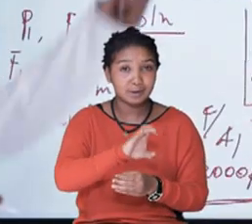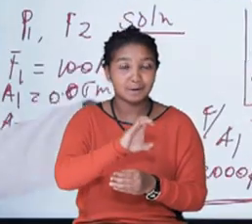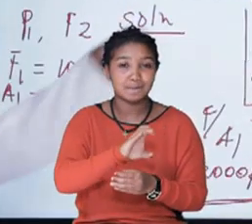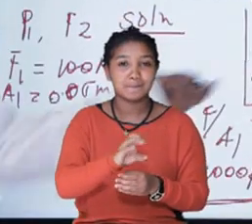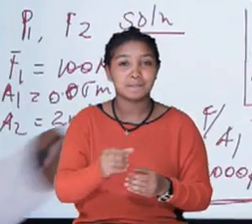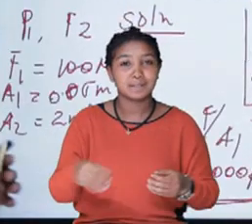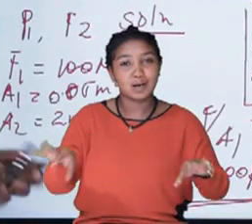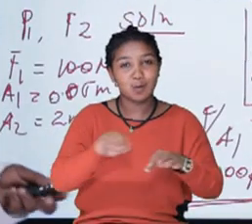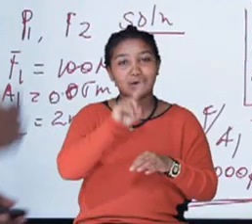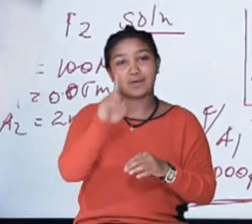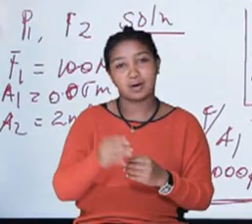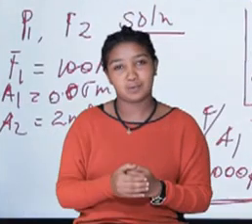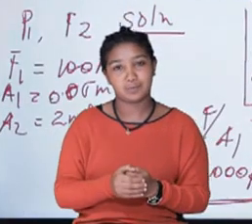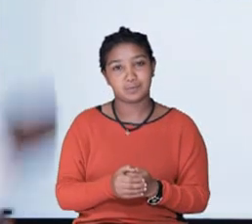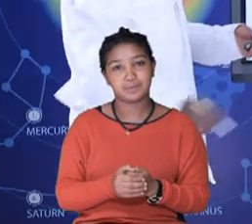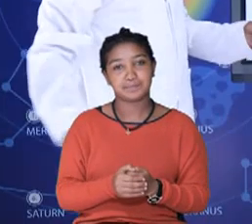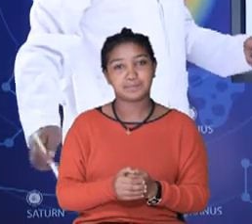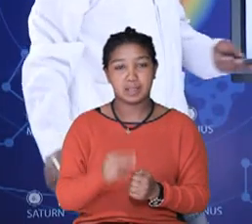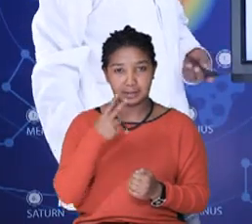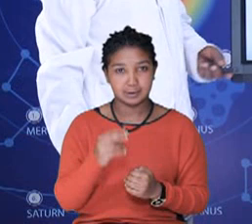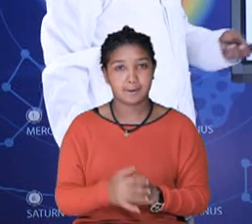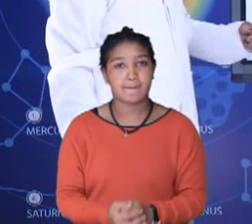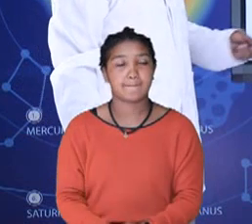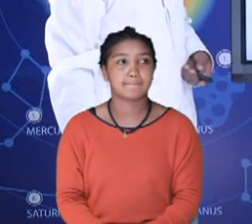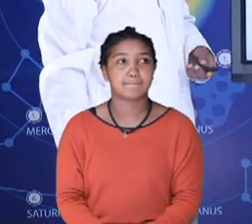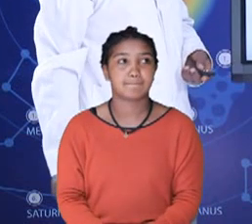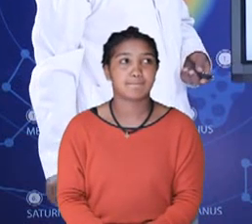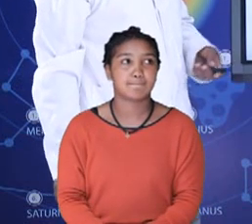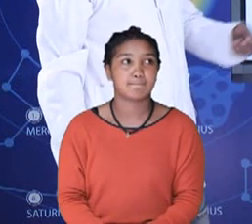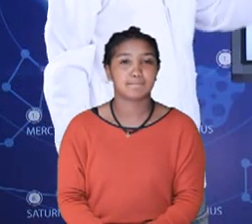the required value. Student, let us see another.